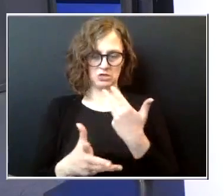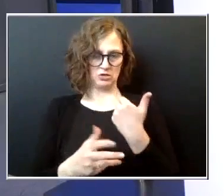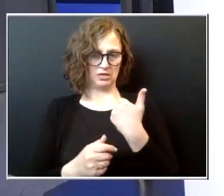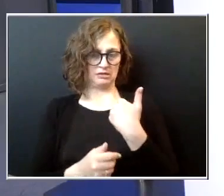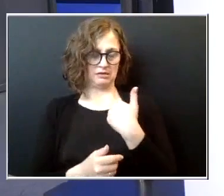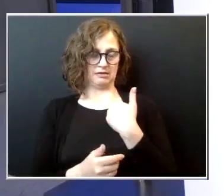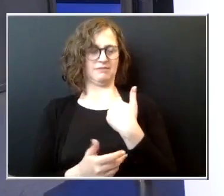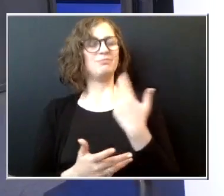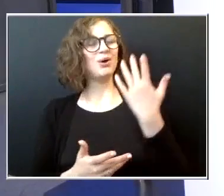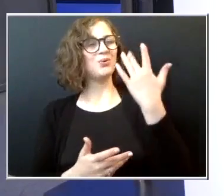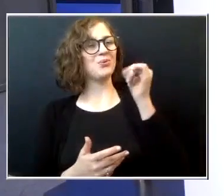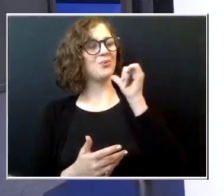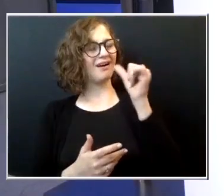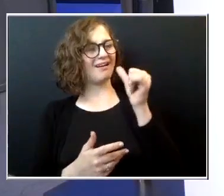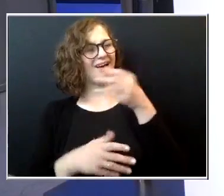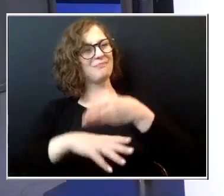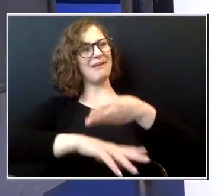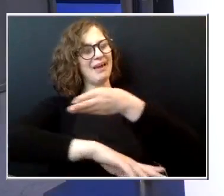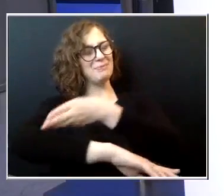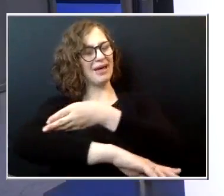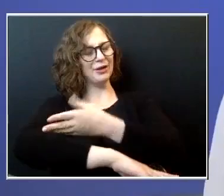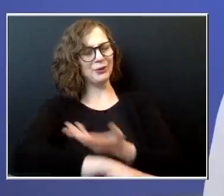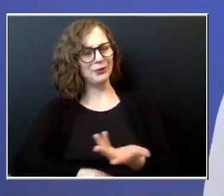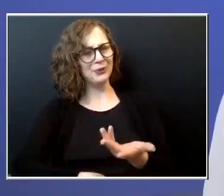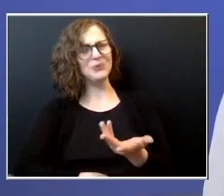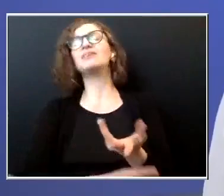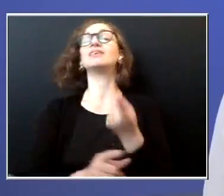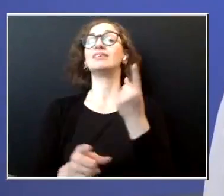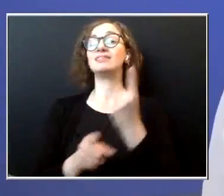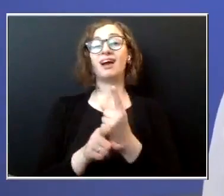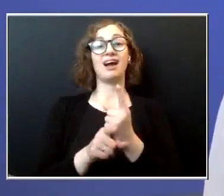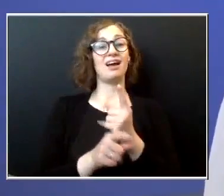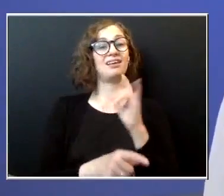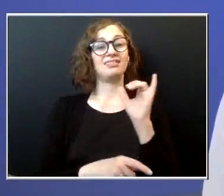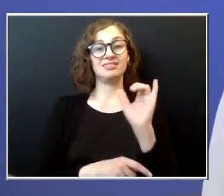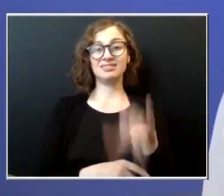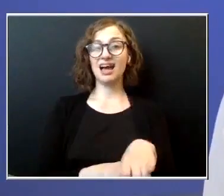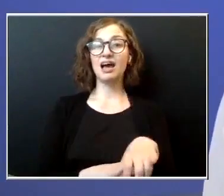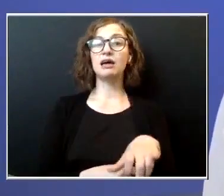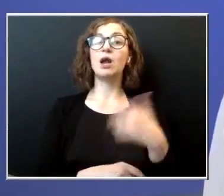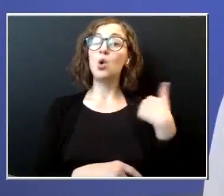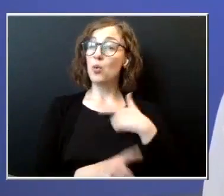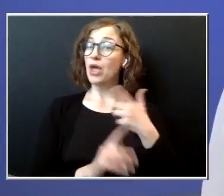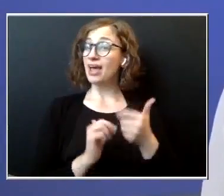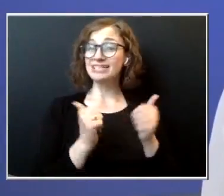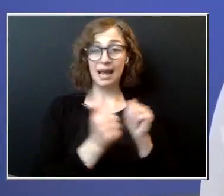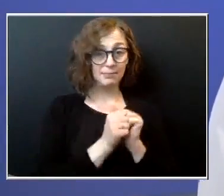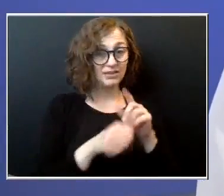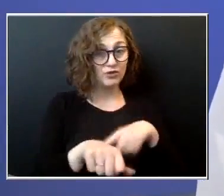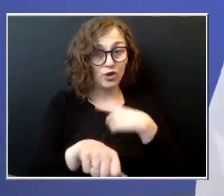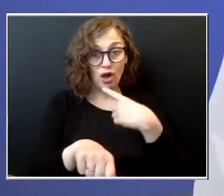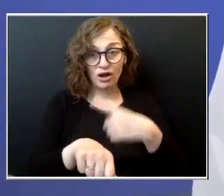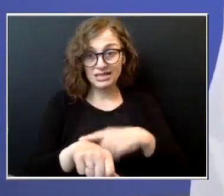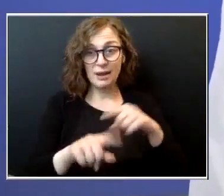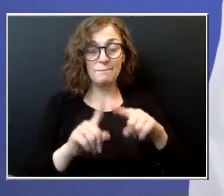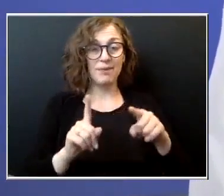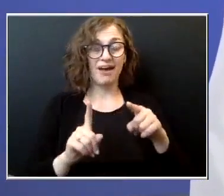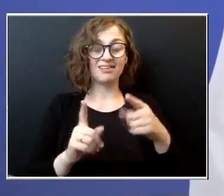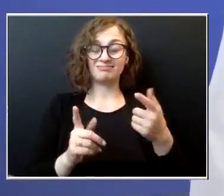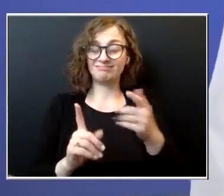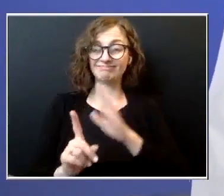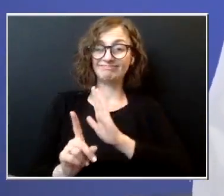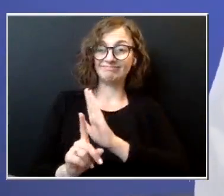better? And that's exactly what that has done. It has most definitely made it better. As she said